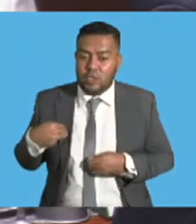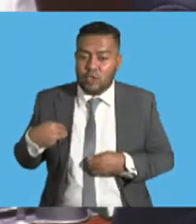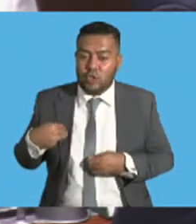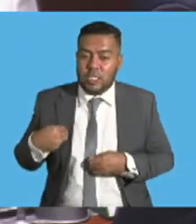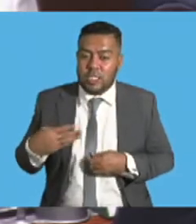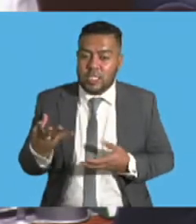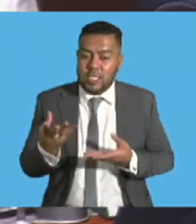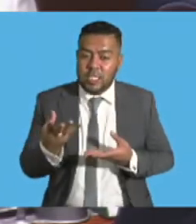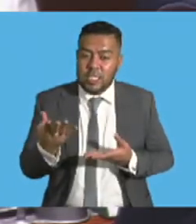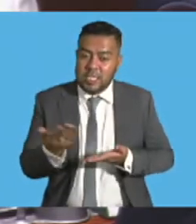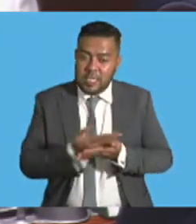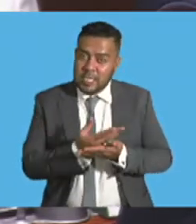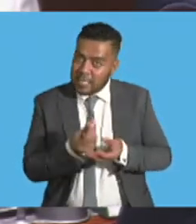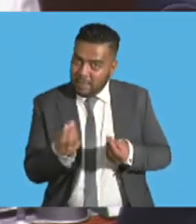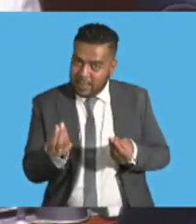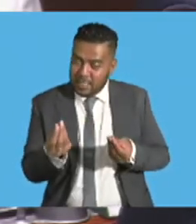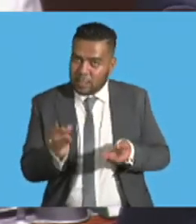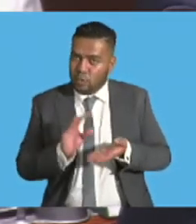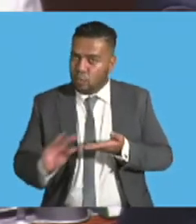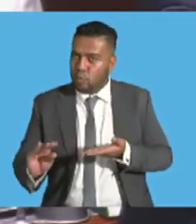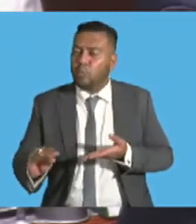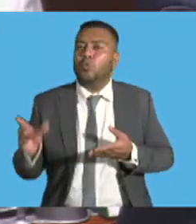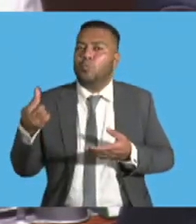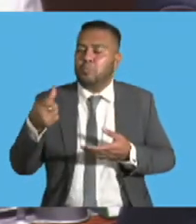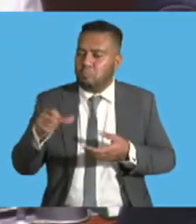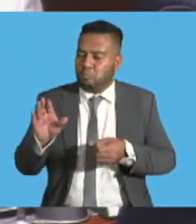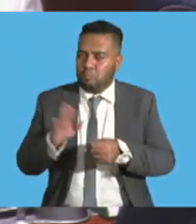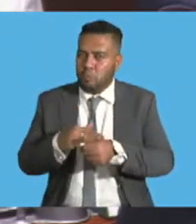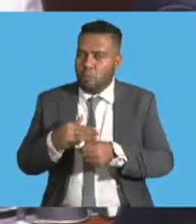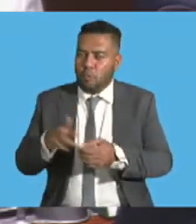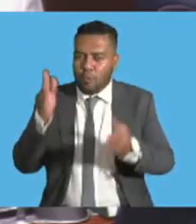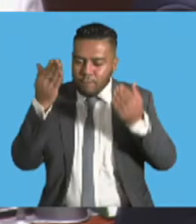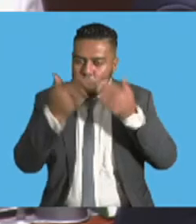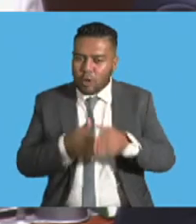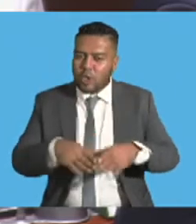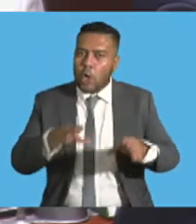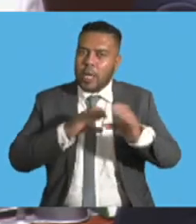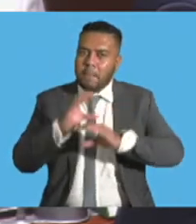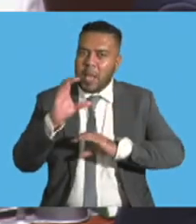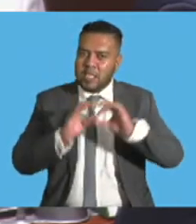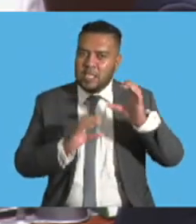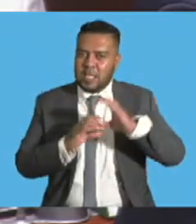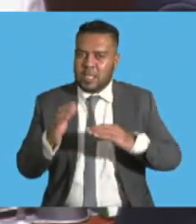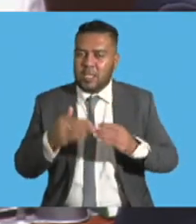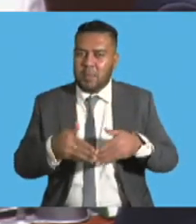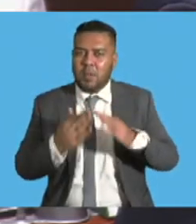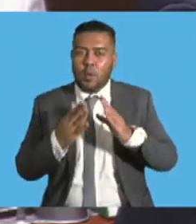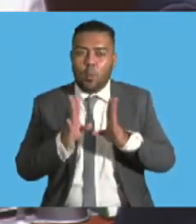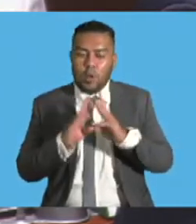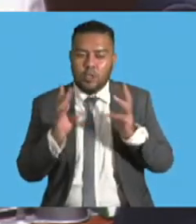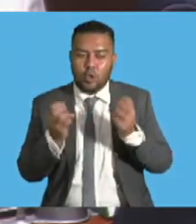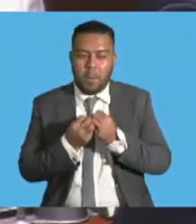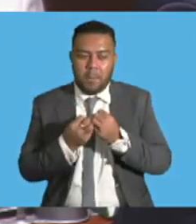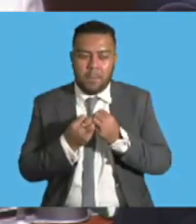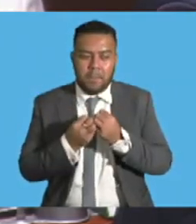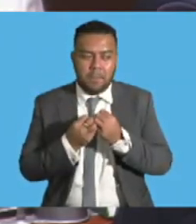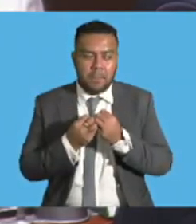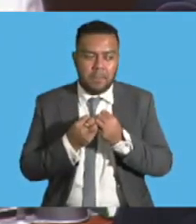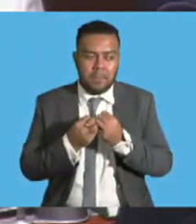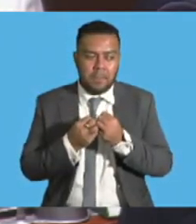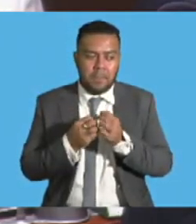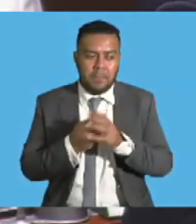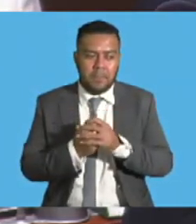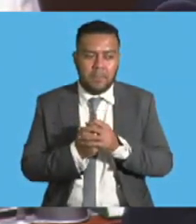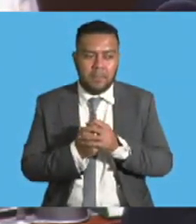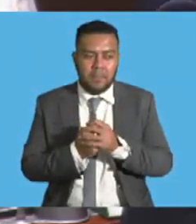program. Activities undertaken were focused on capacity building, capacity building workshops and meetings that